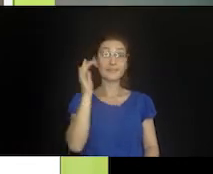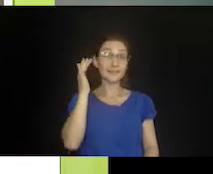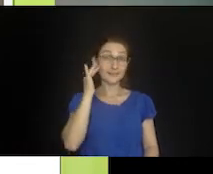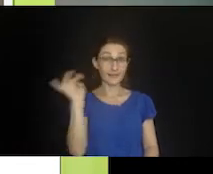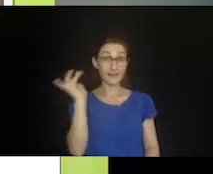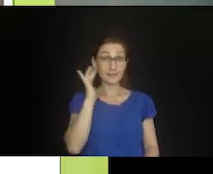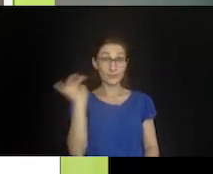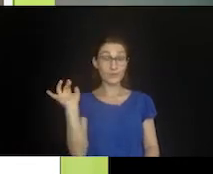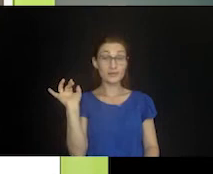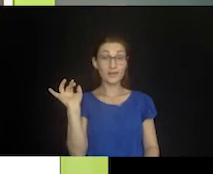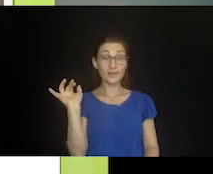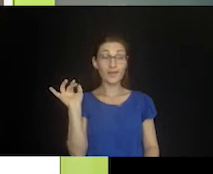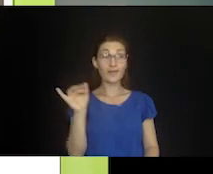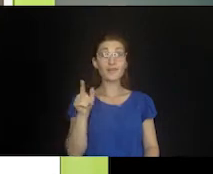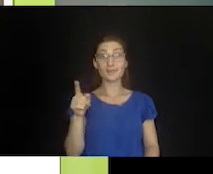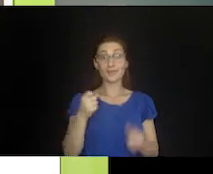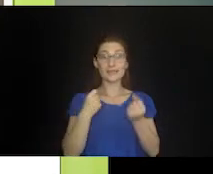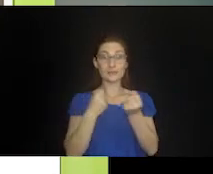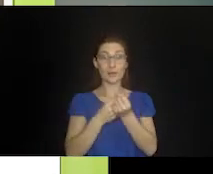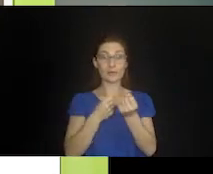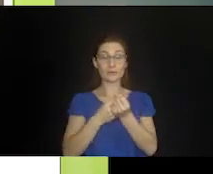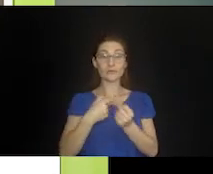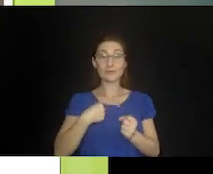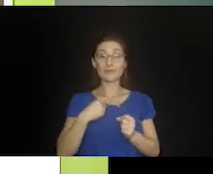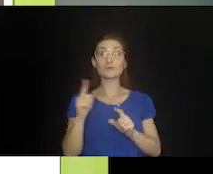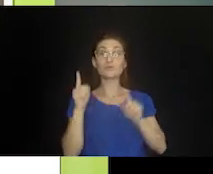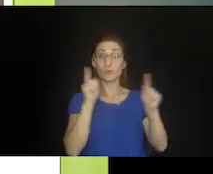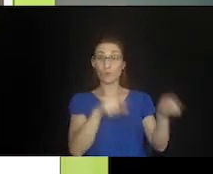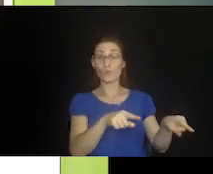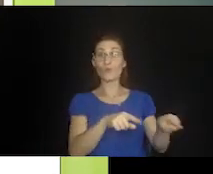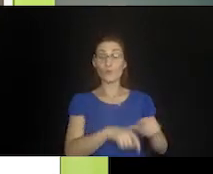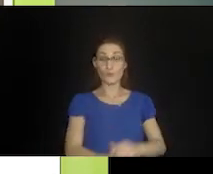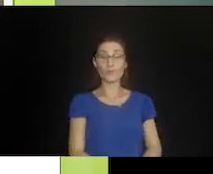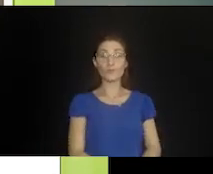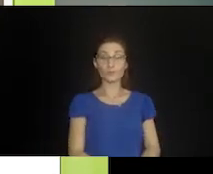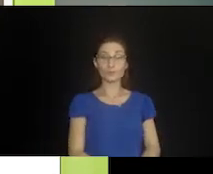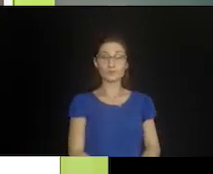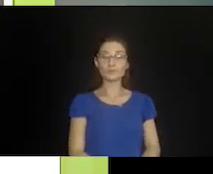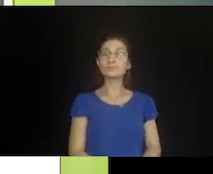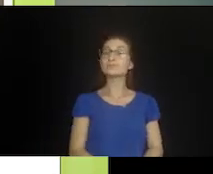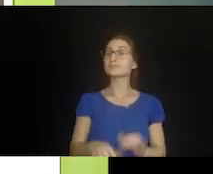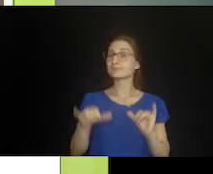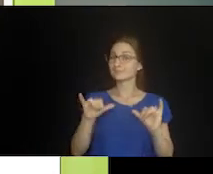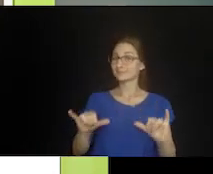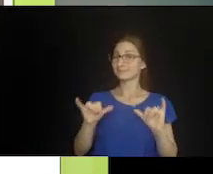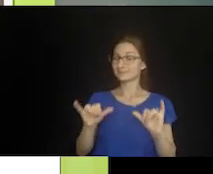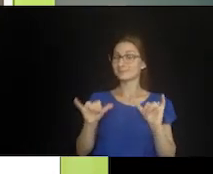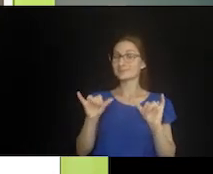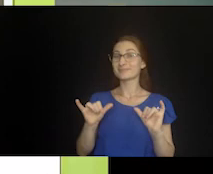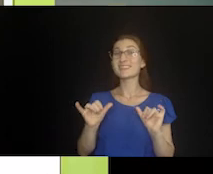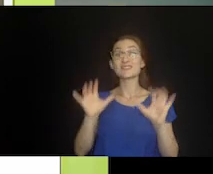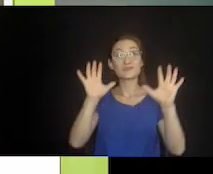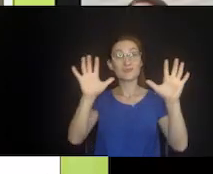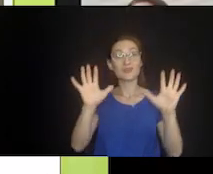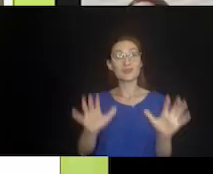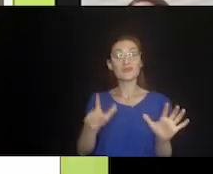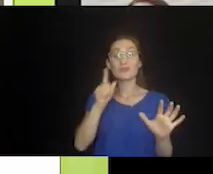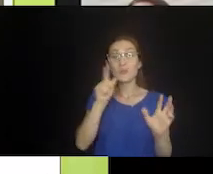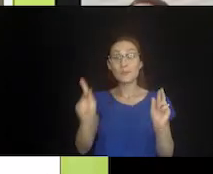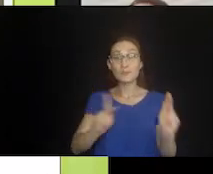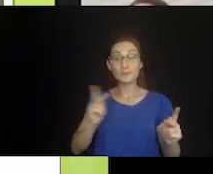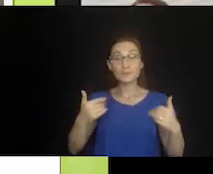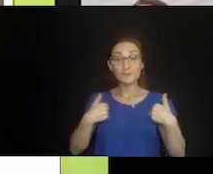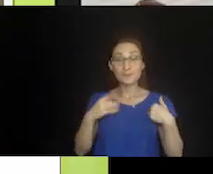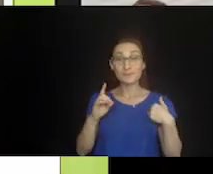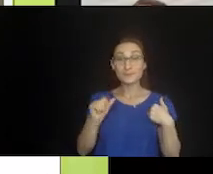Art of California was the one that sponsored me to go there. Yeah, it's